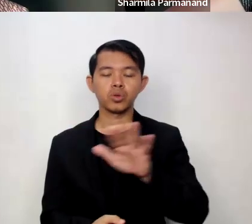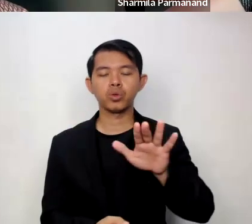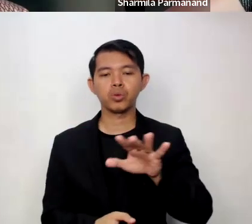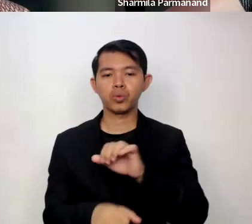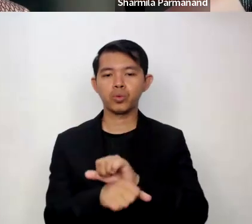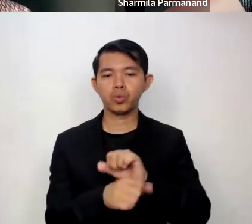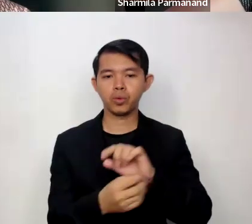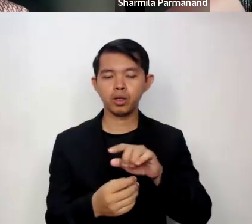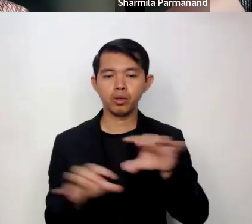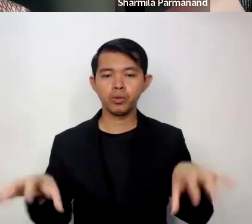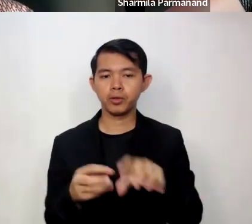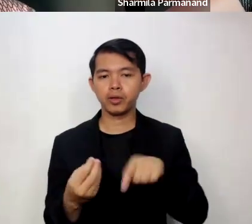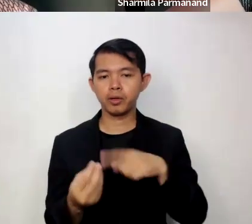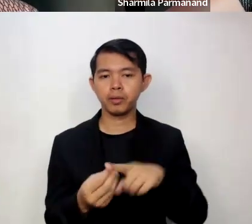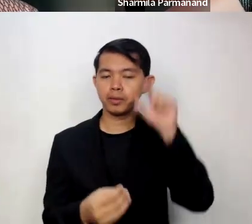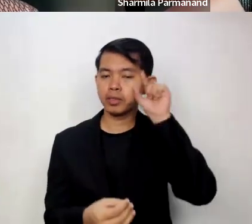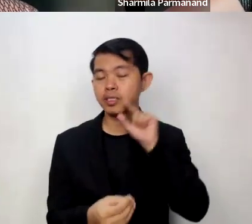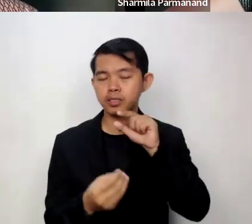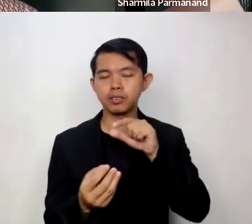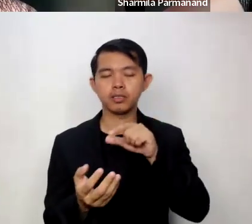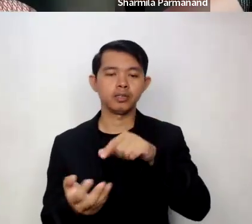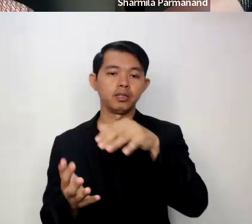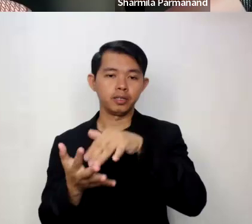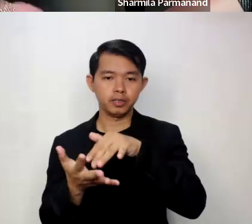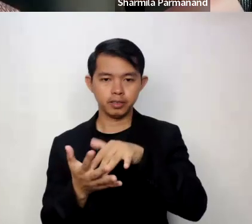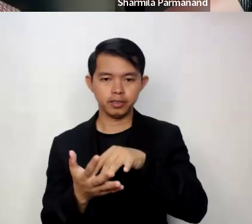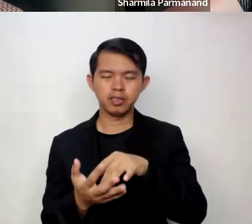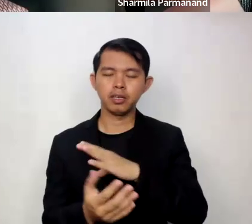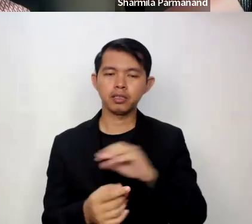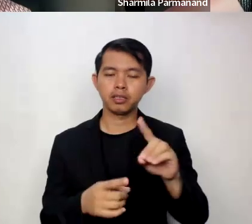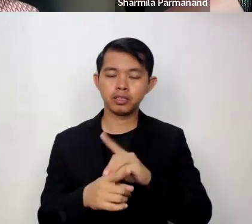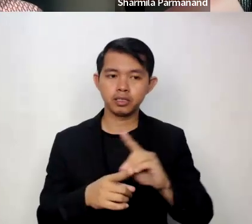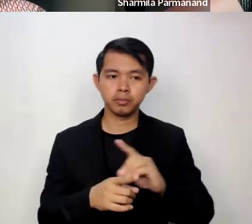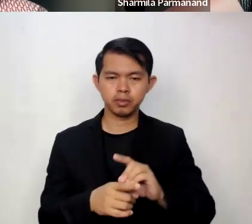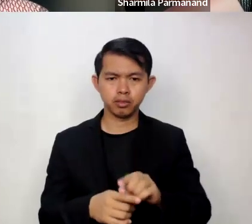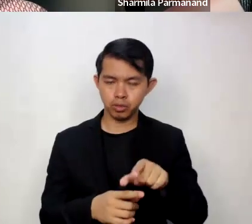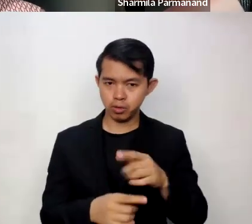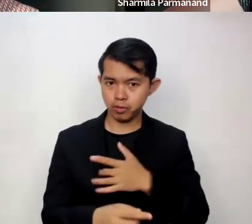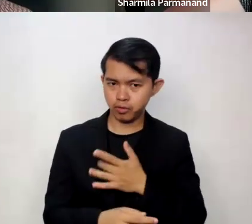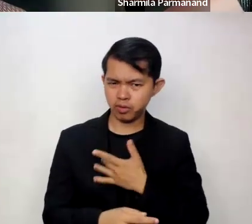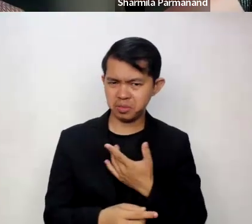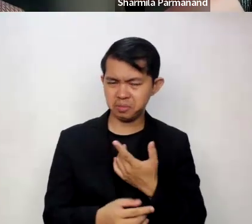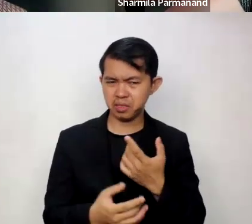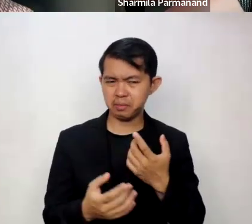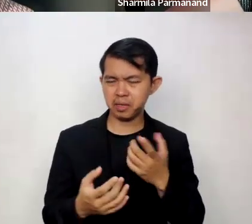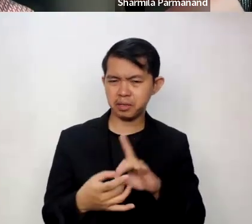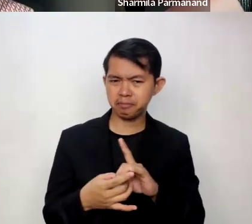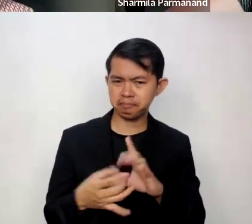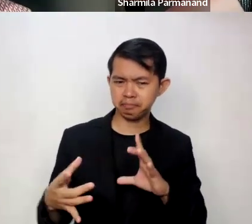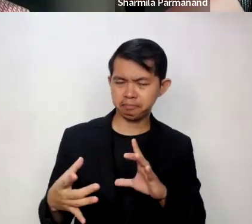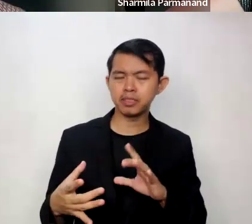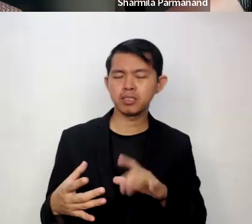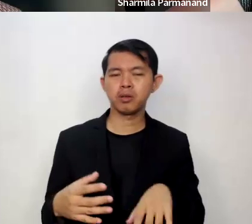gender studies, which remains othered in some disciplines, have you felt being queerly unbelonged by the prevailing